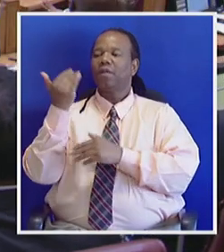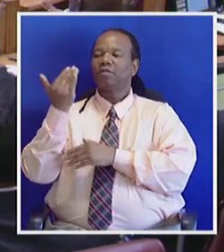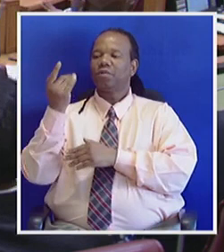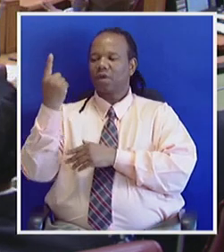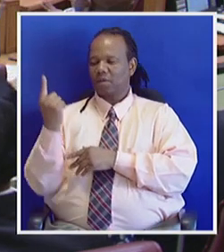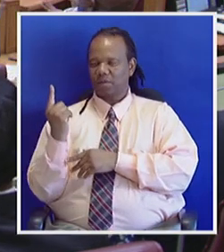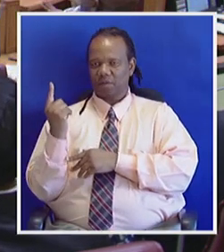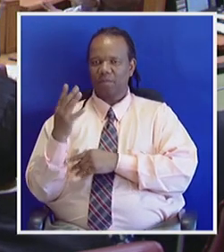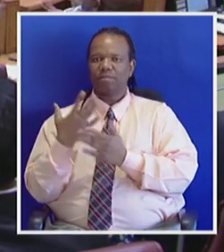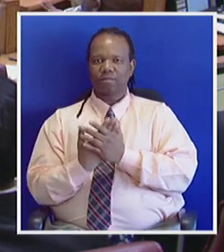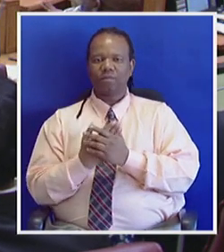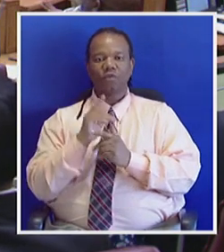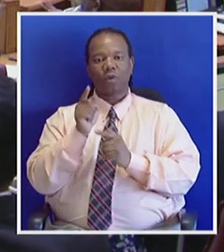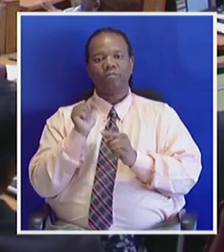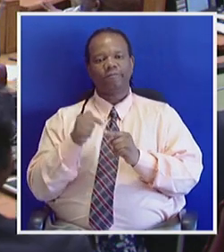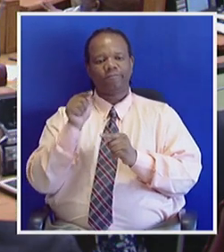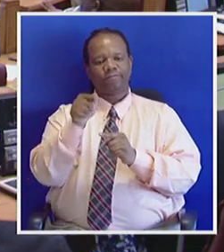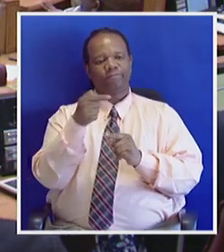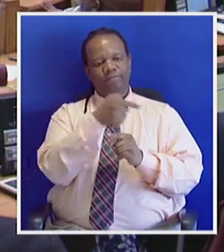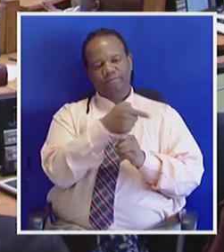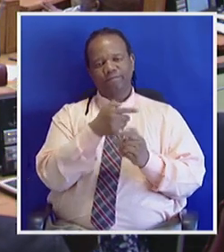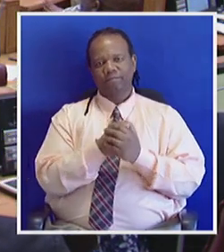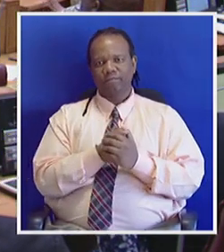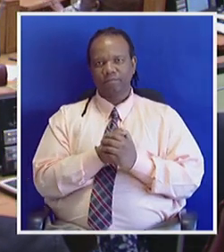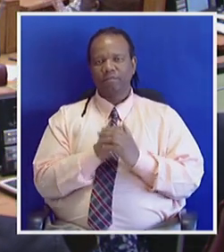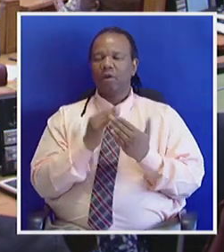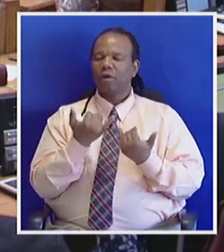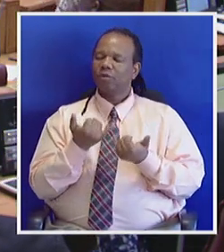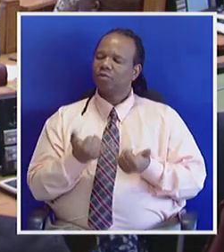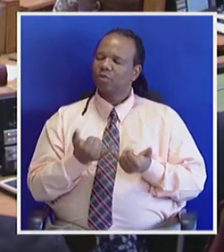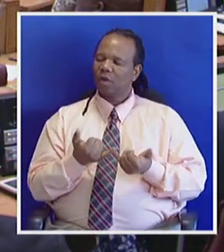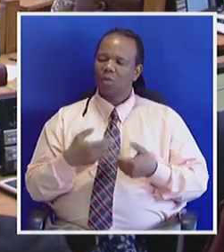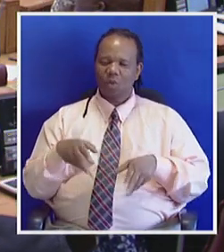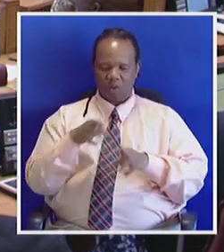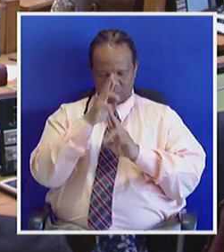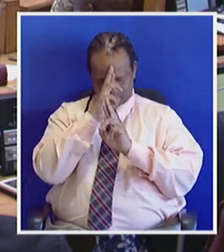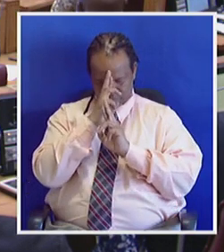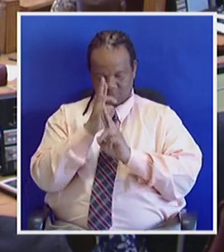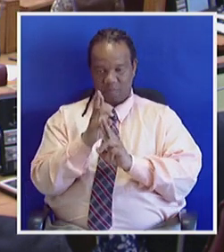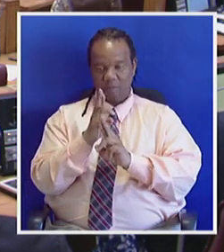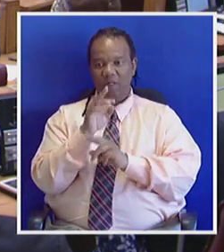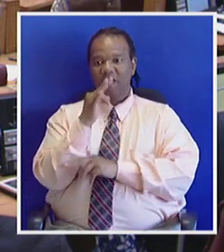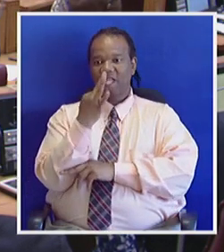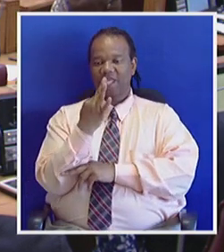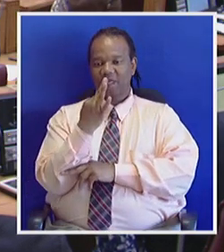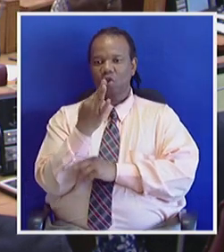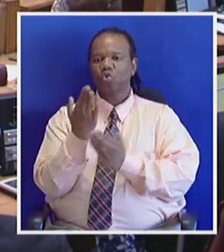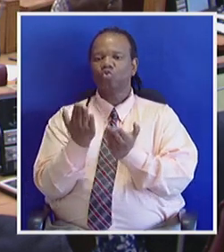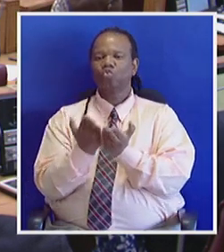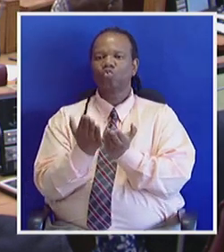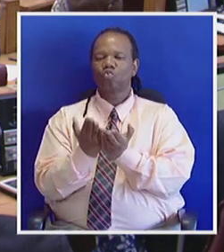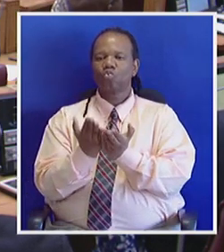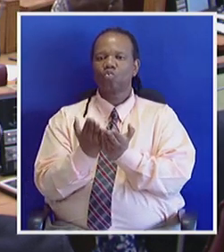honorable members, to tell you that we are very honored today. We have three schools from around Cape